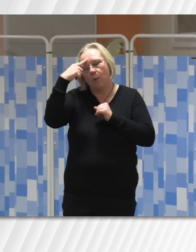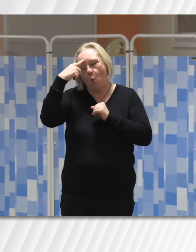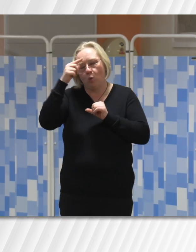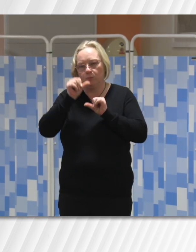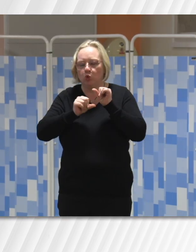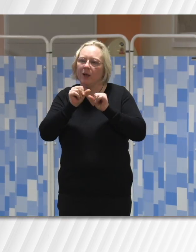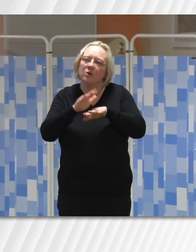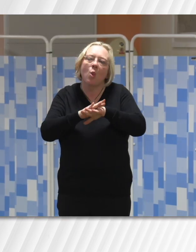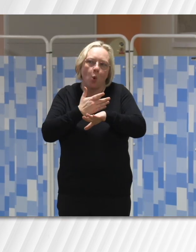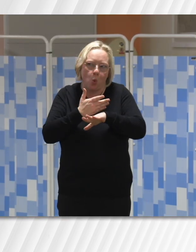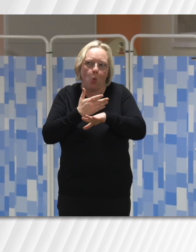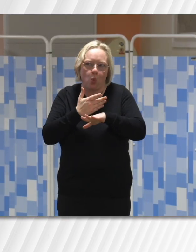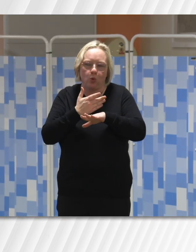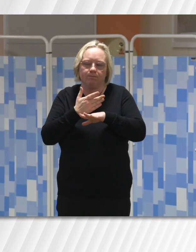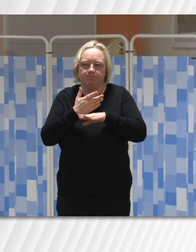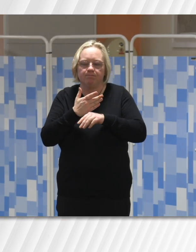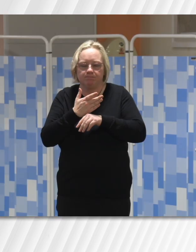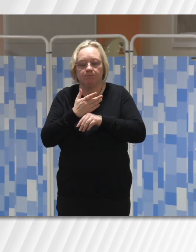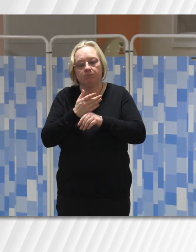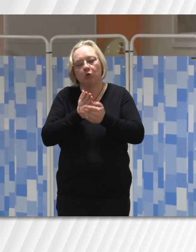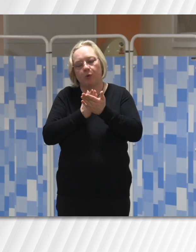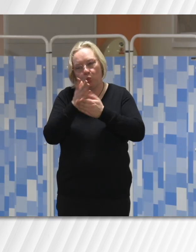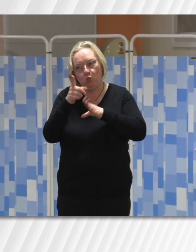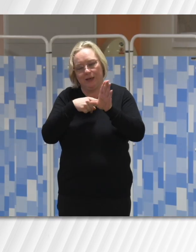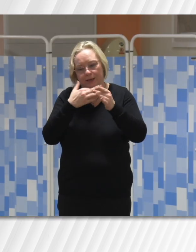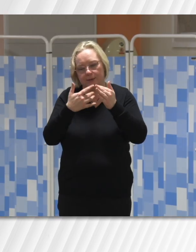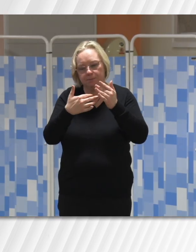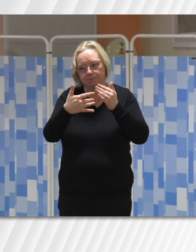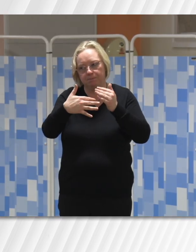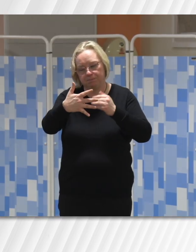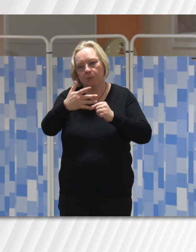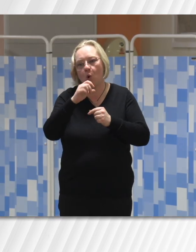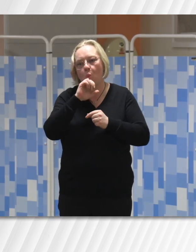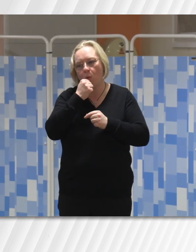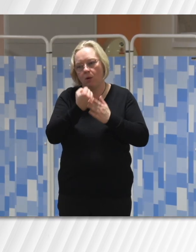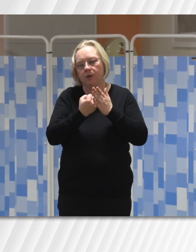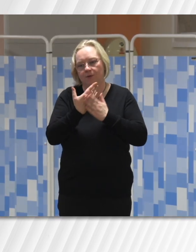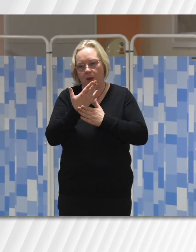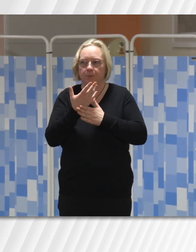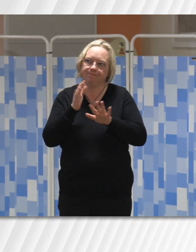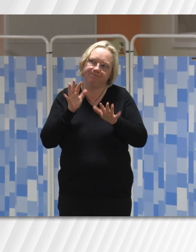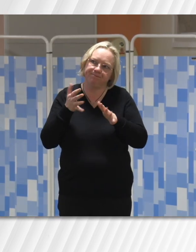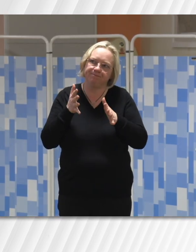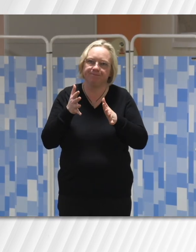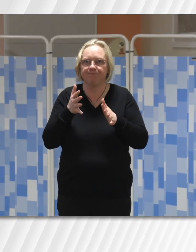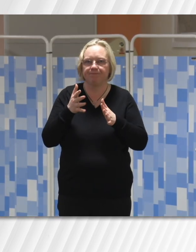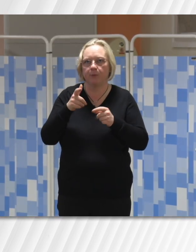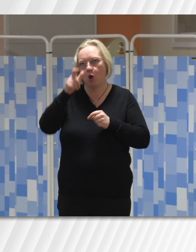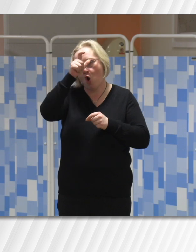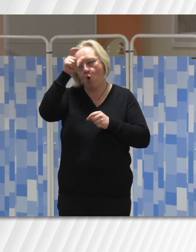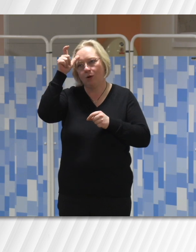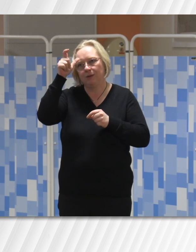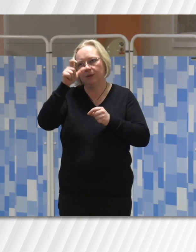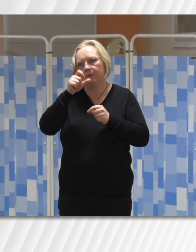processes. Over many, many years, more people are likely to develop a level of further